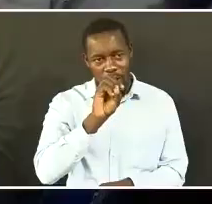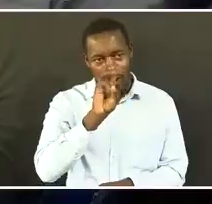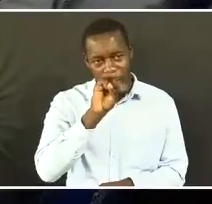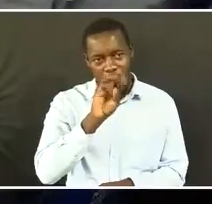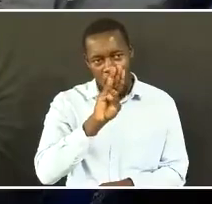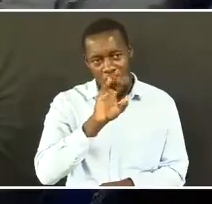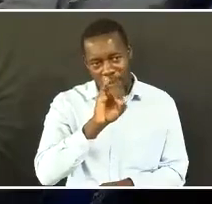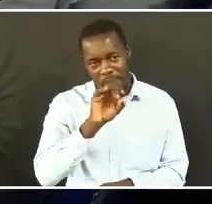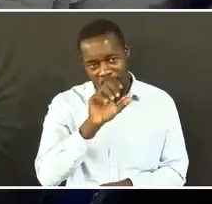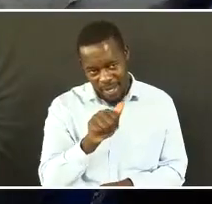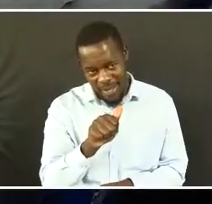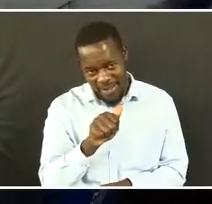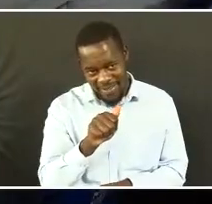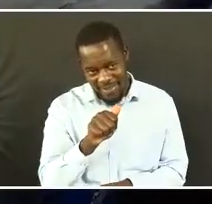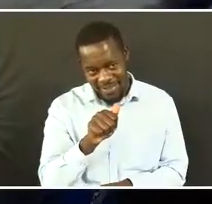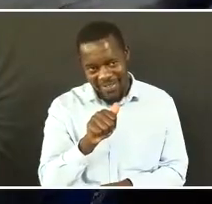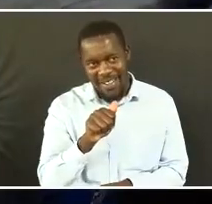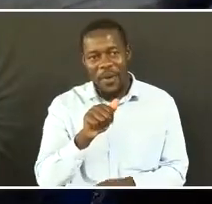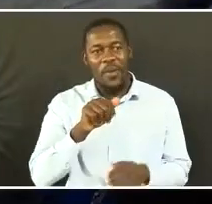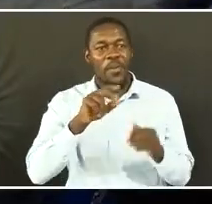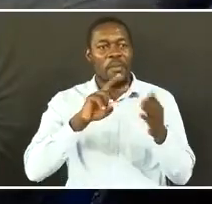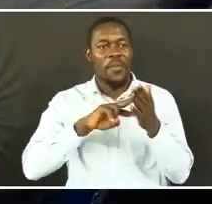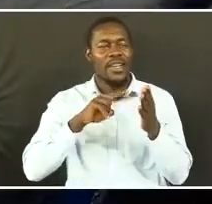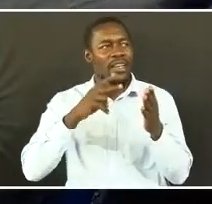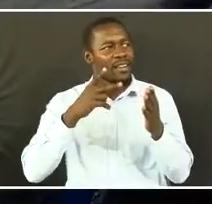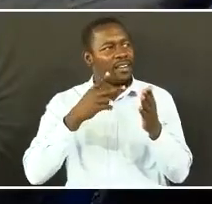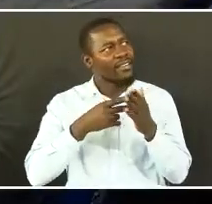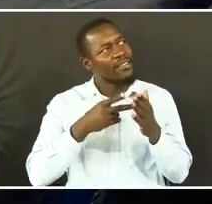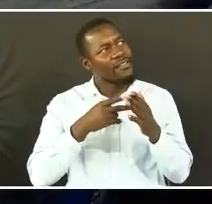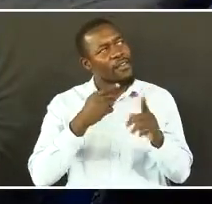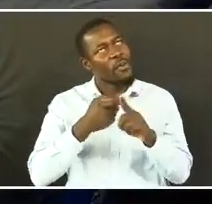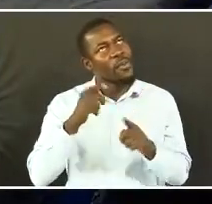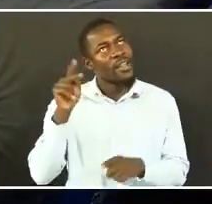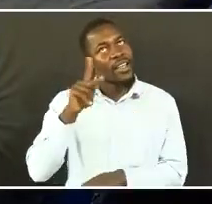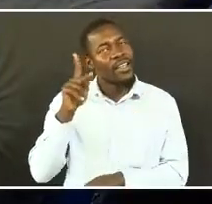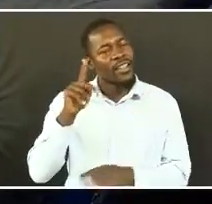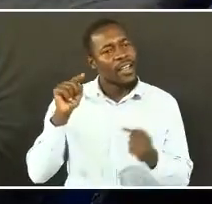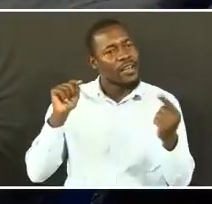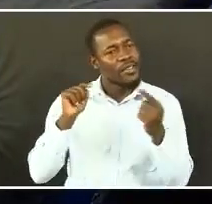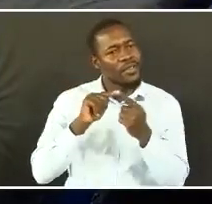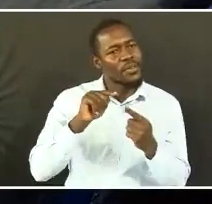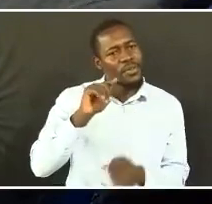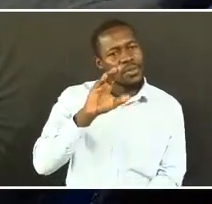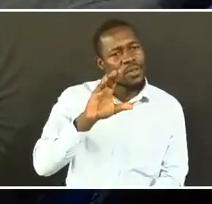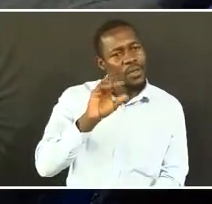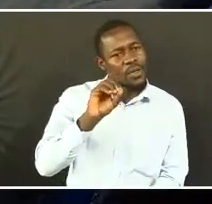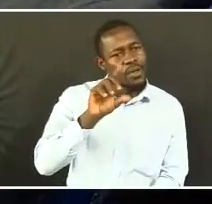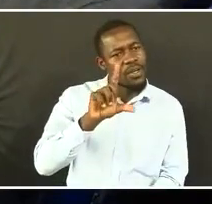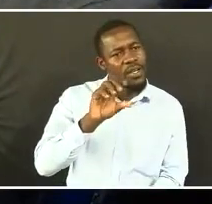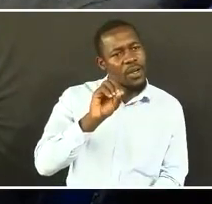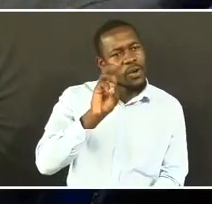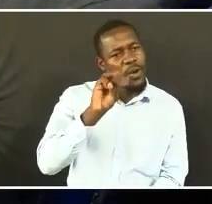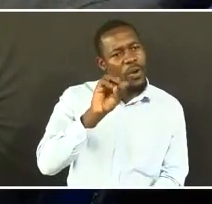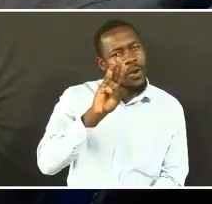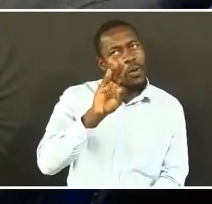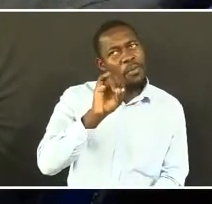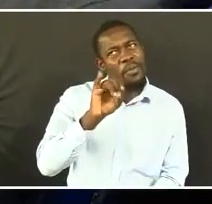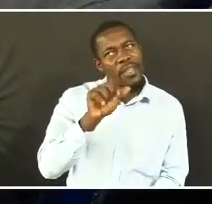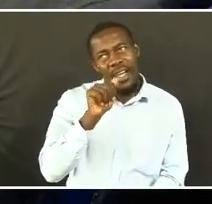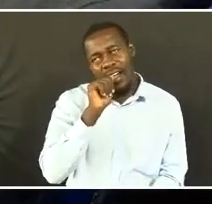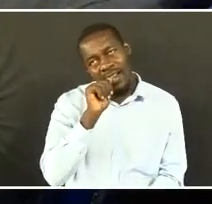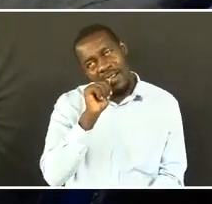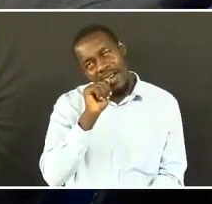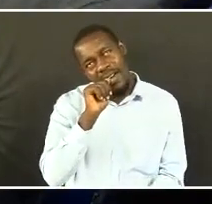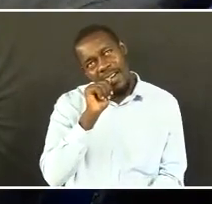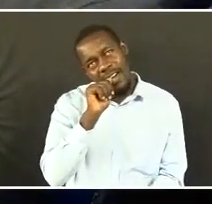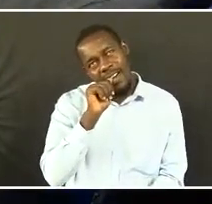how long do you think the prodigal son was in Mombasa or Colombia? Because the story doesn't give us, it's silent. For how long do you think